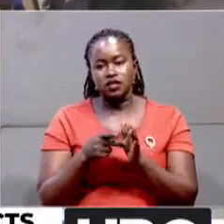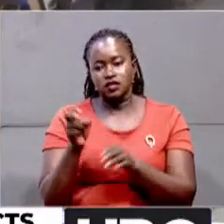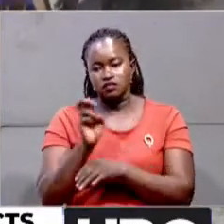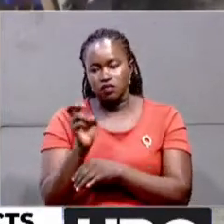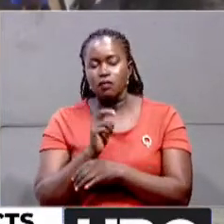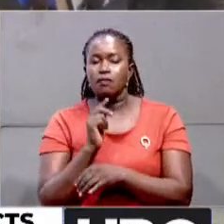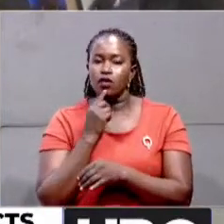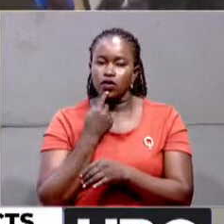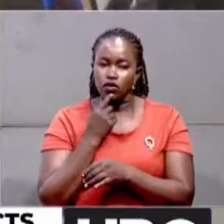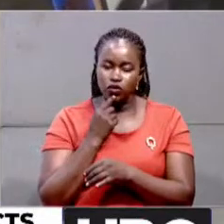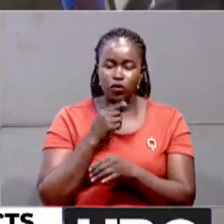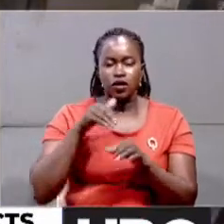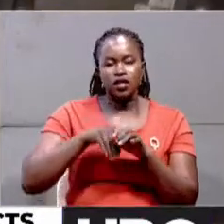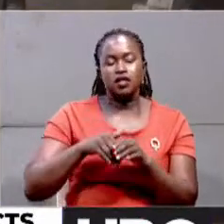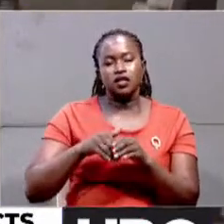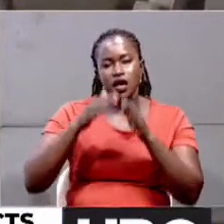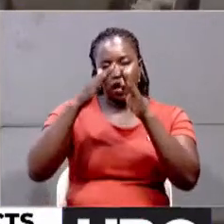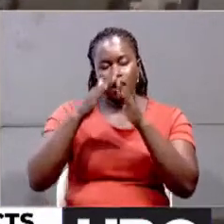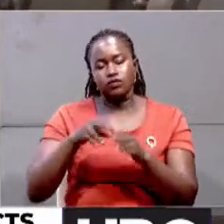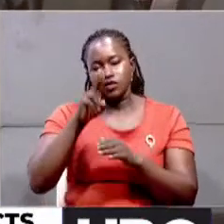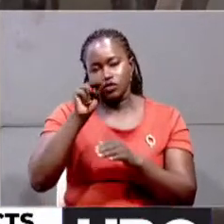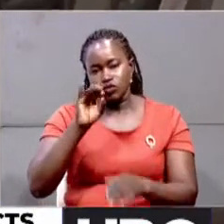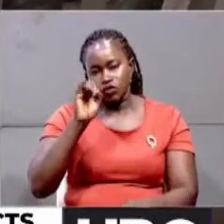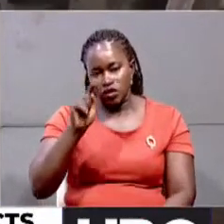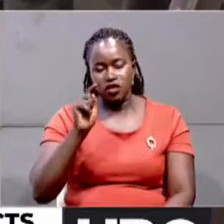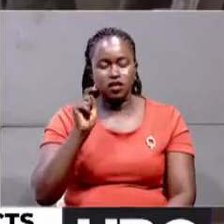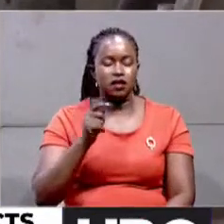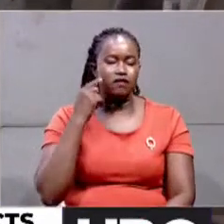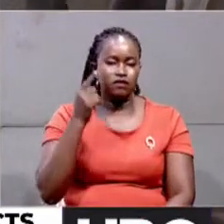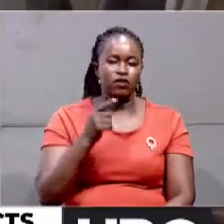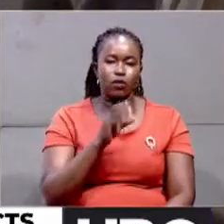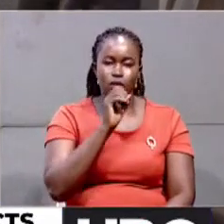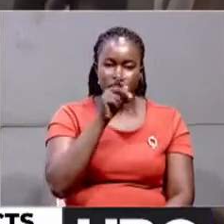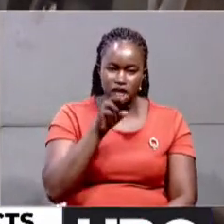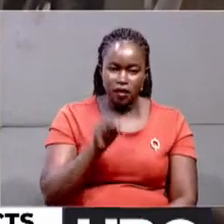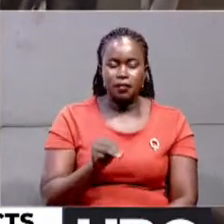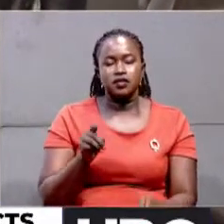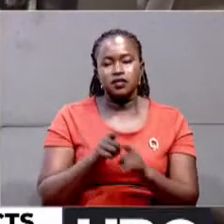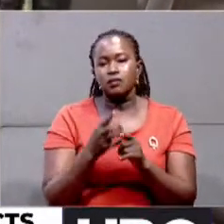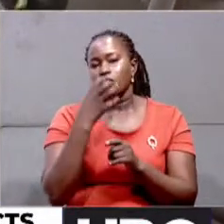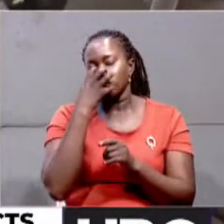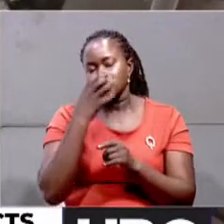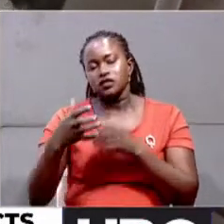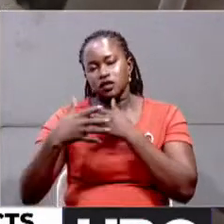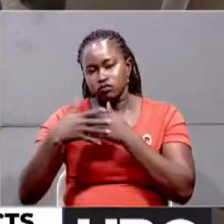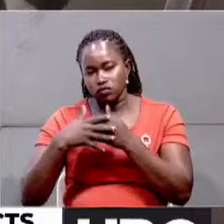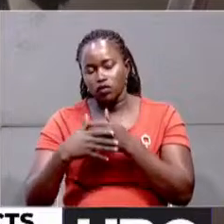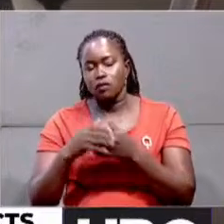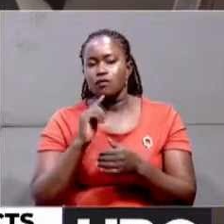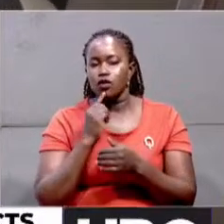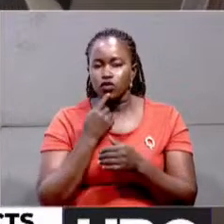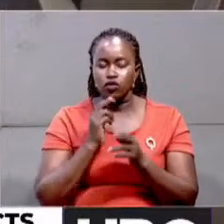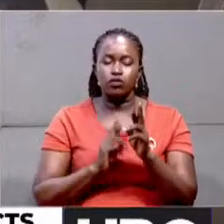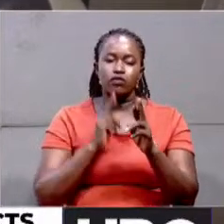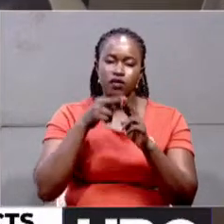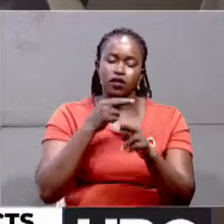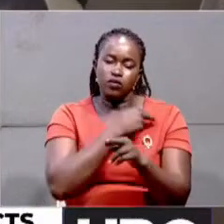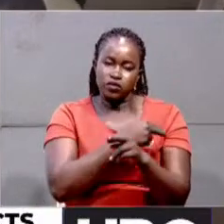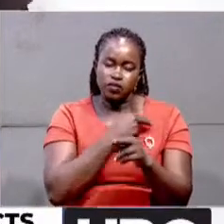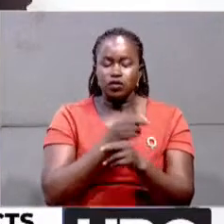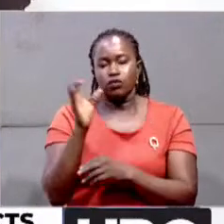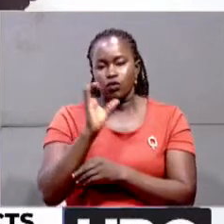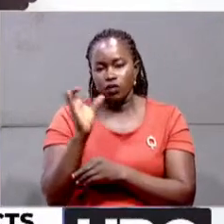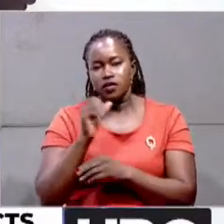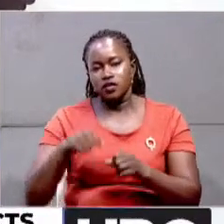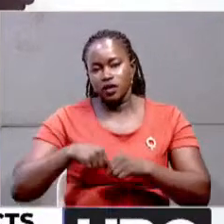district include regional housing units of the Office of the Prime Minister and the oxygen plant at Moroto Referral Hospital. The committee